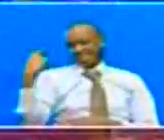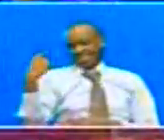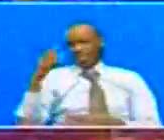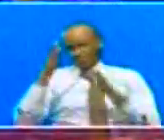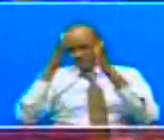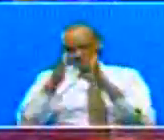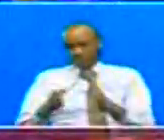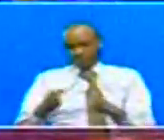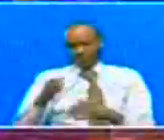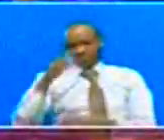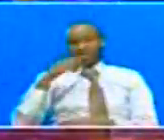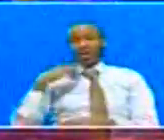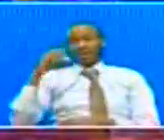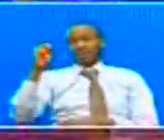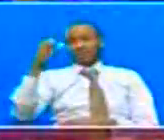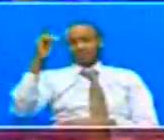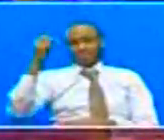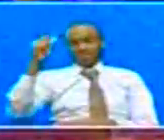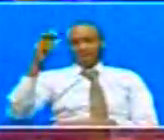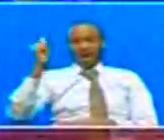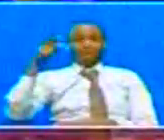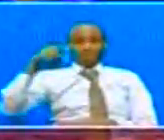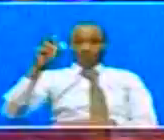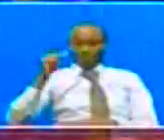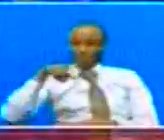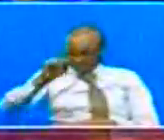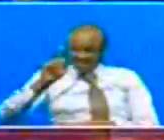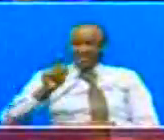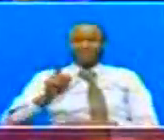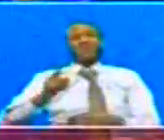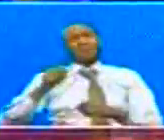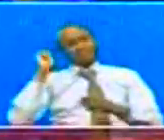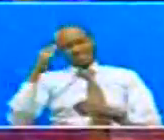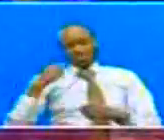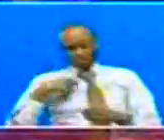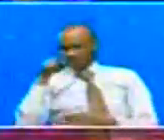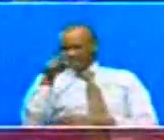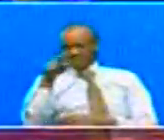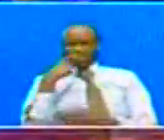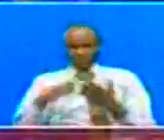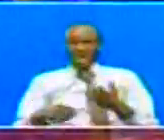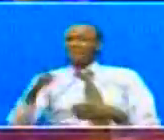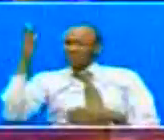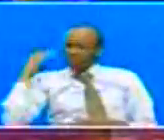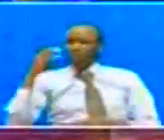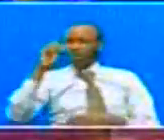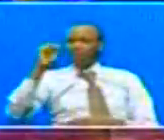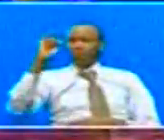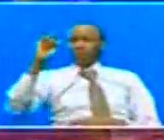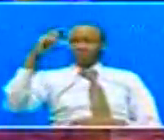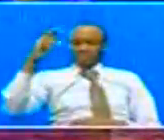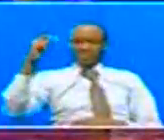Lee Kuan Yew of Singapore, a benevolent dictator par excellence. Remember when Singapore was a poor country back in the